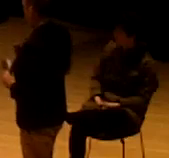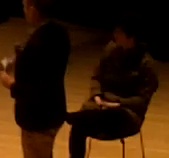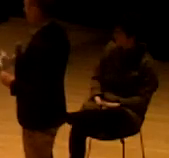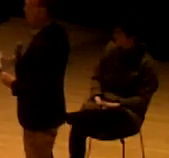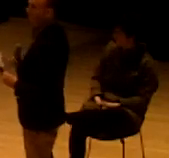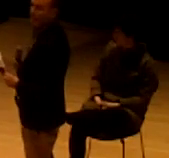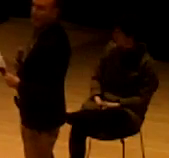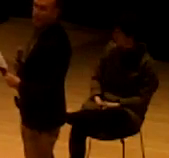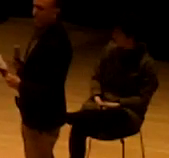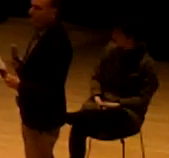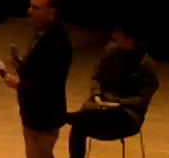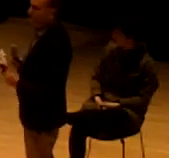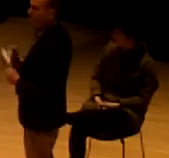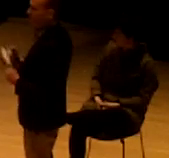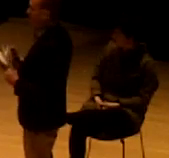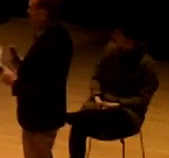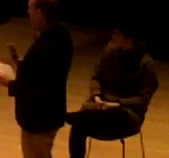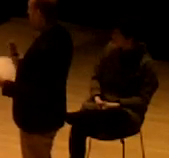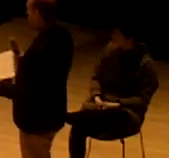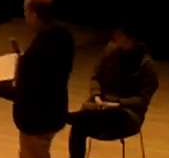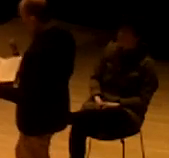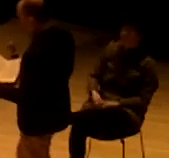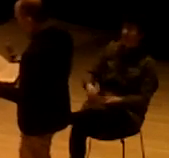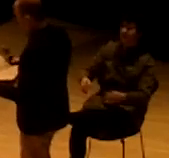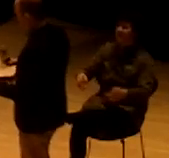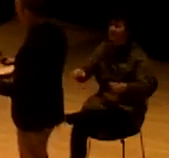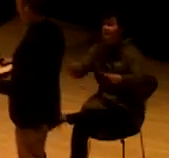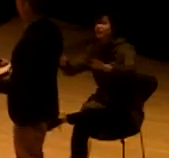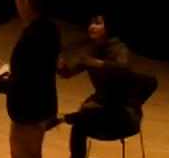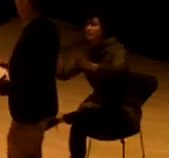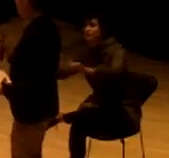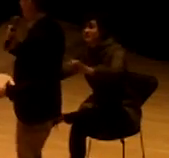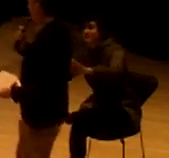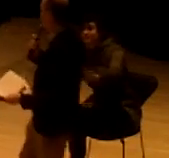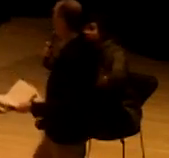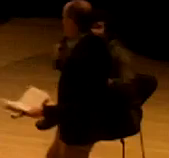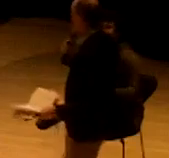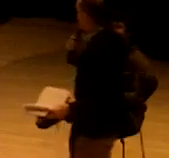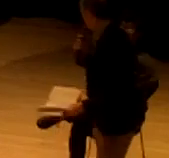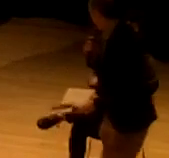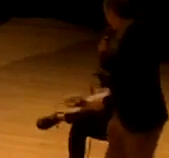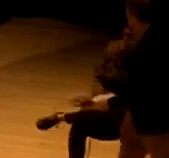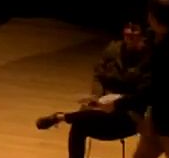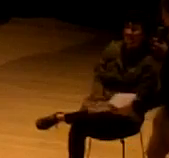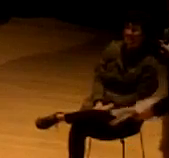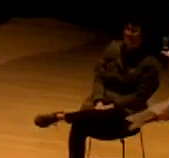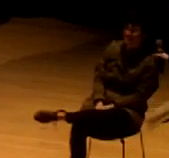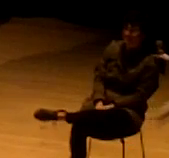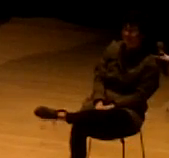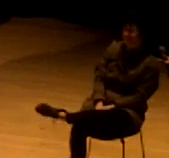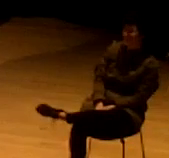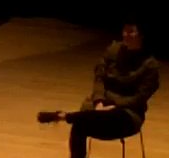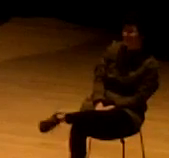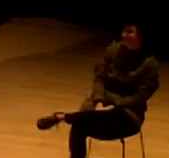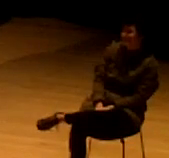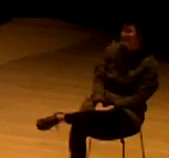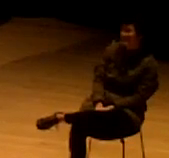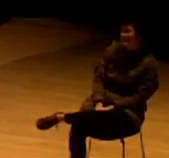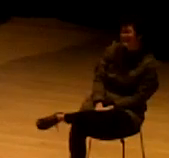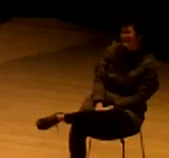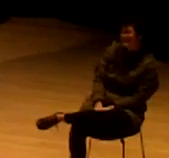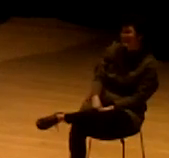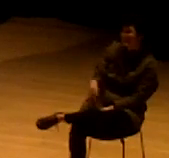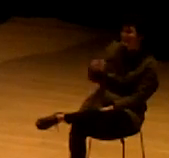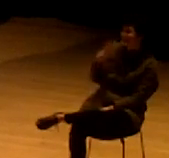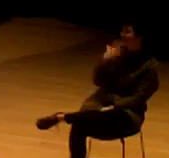This is the final roundup. I've been given the, can you, sorry. And